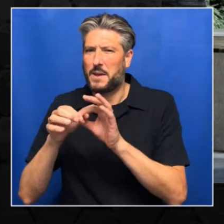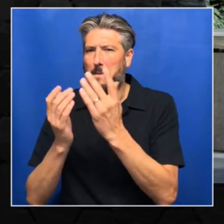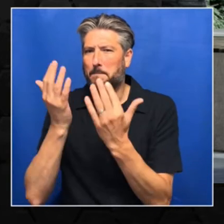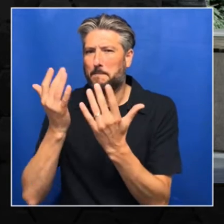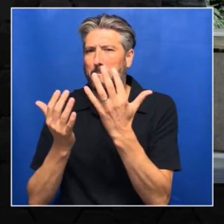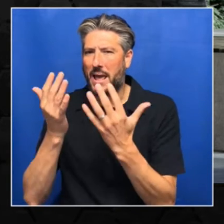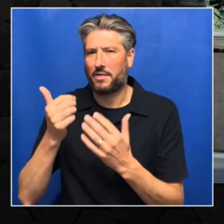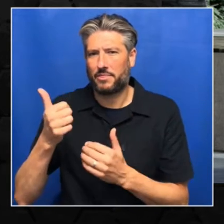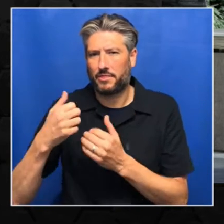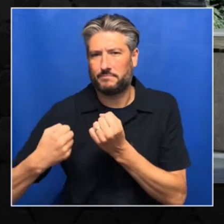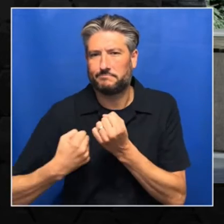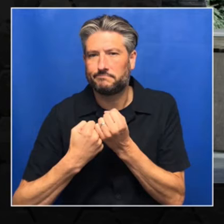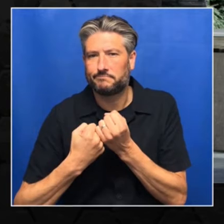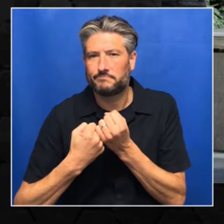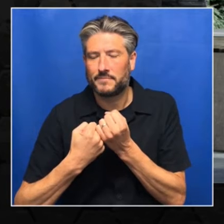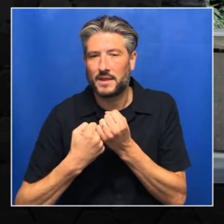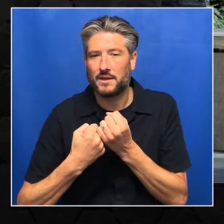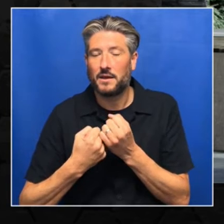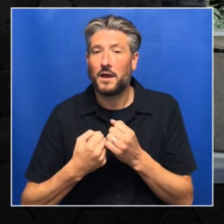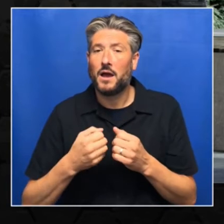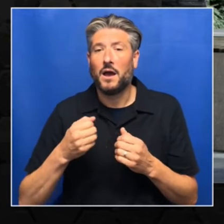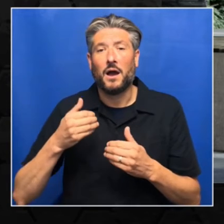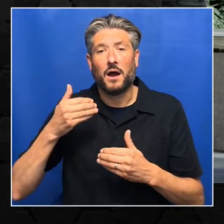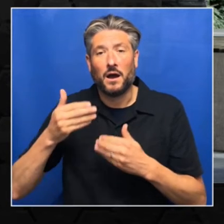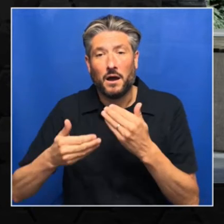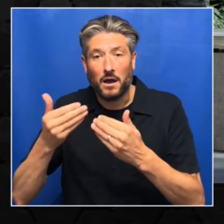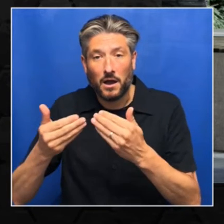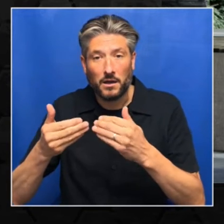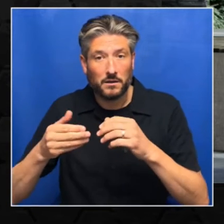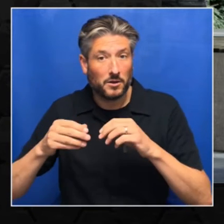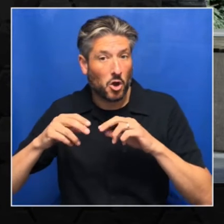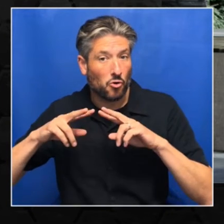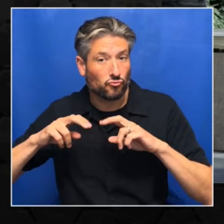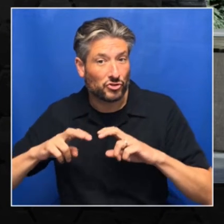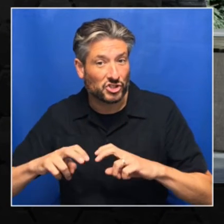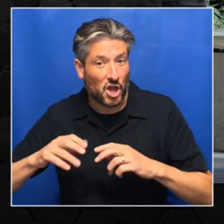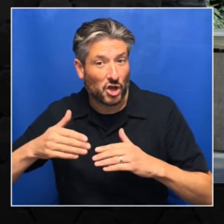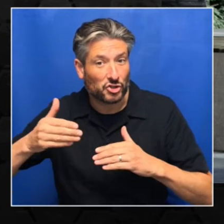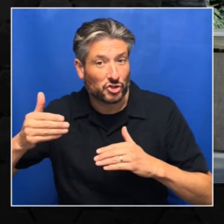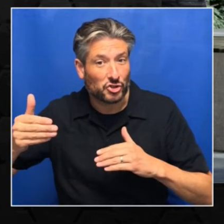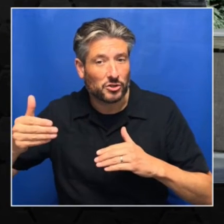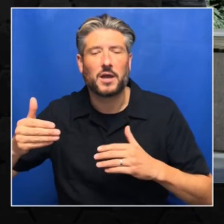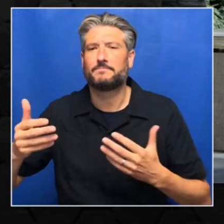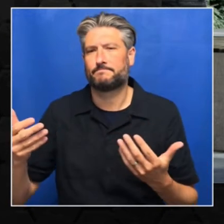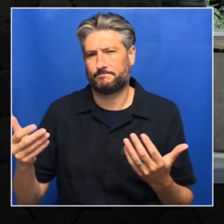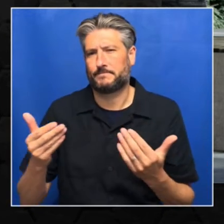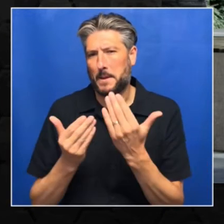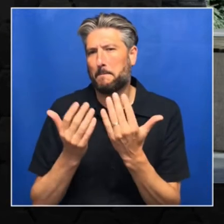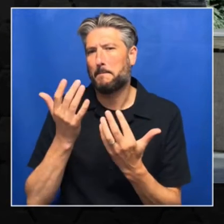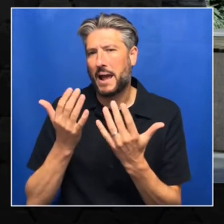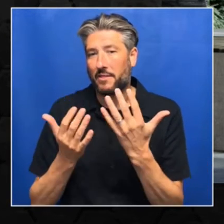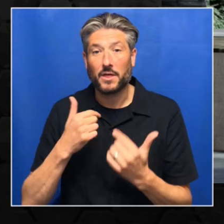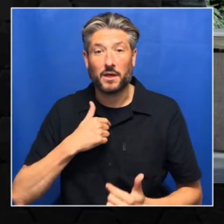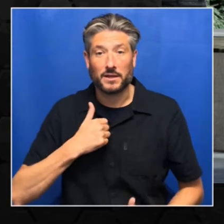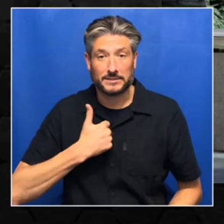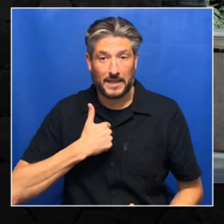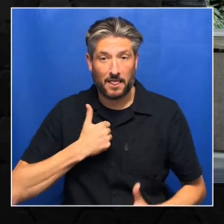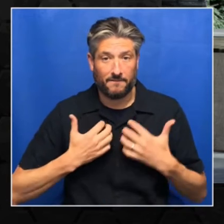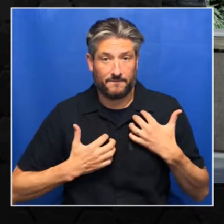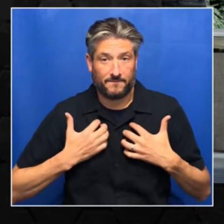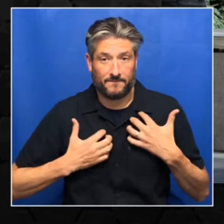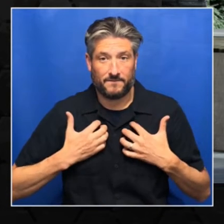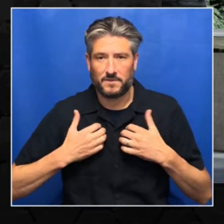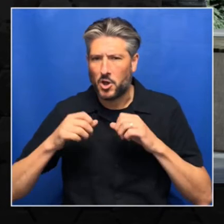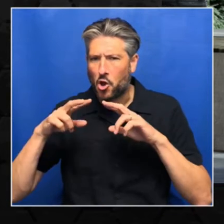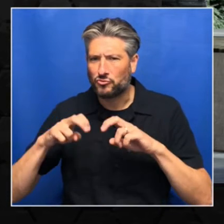into research, I'm pretty excited about machine learning research myself. In that case, I think math is a